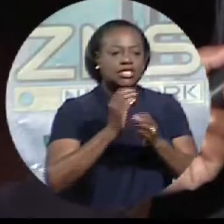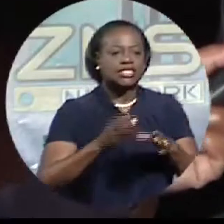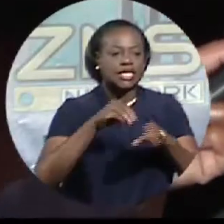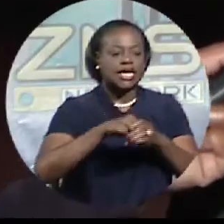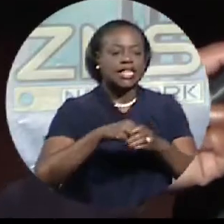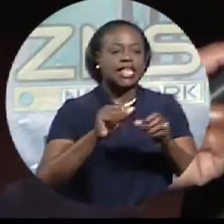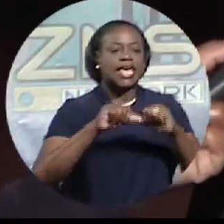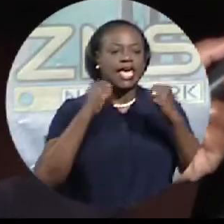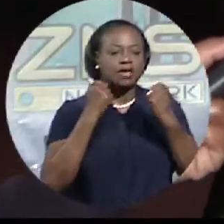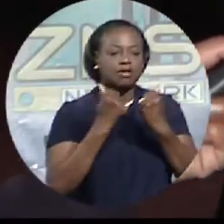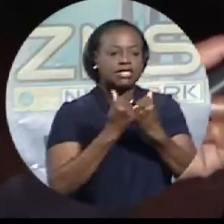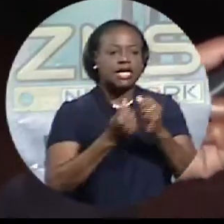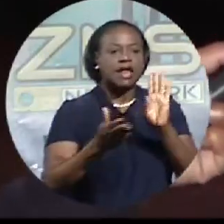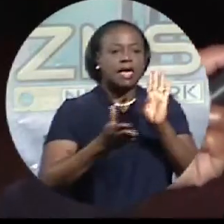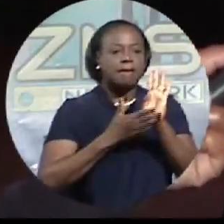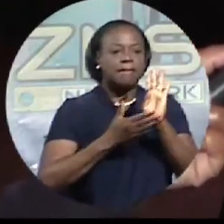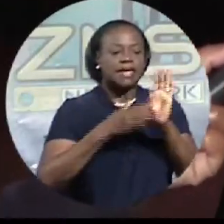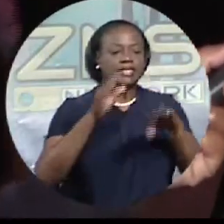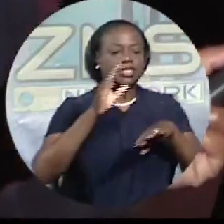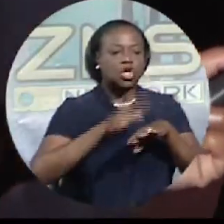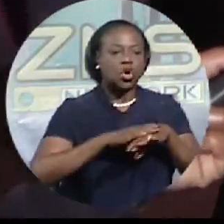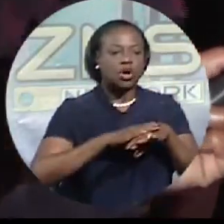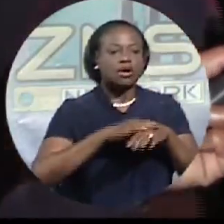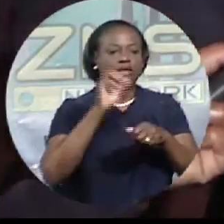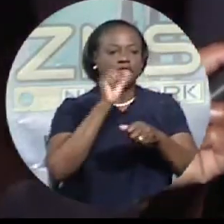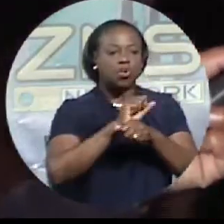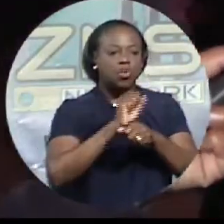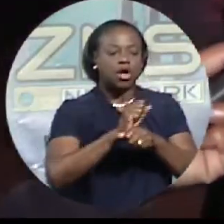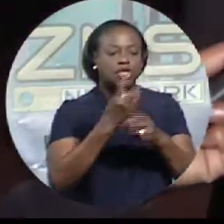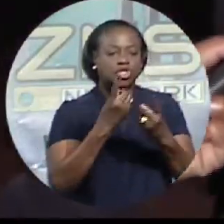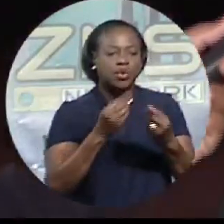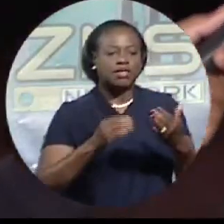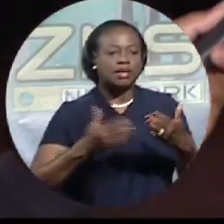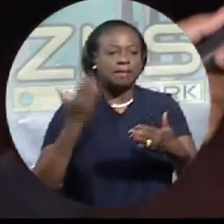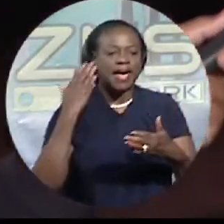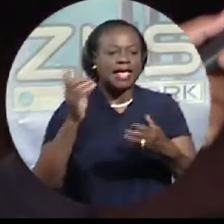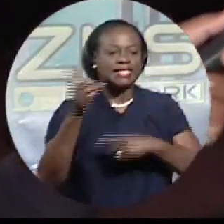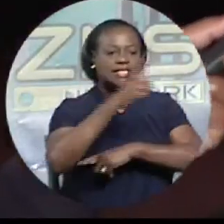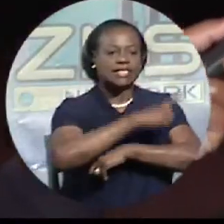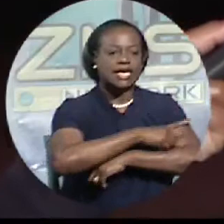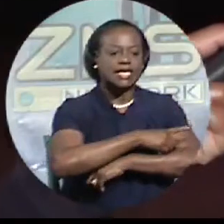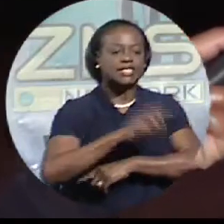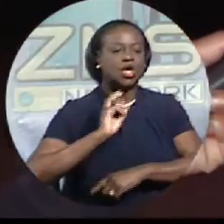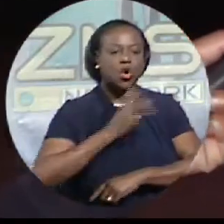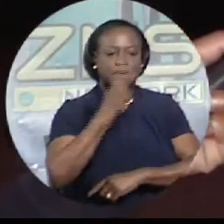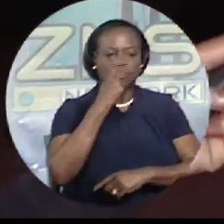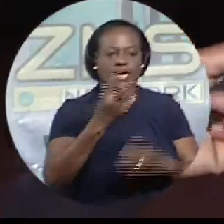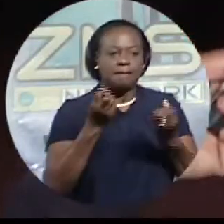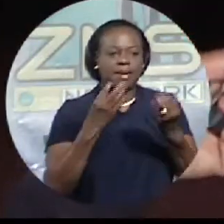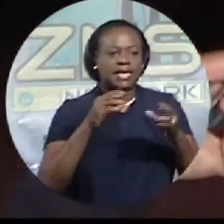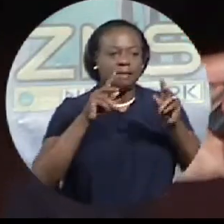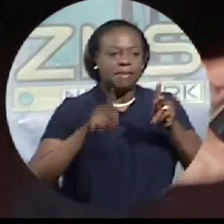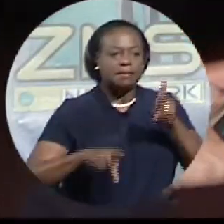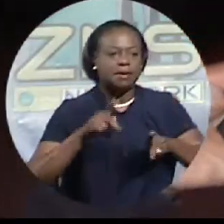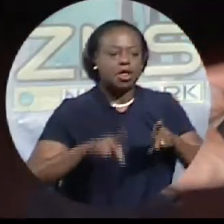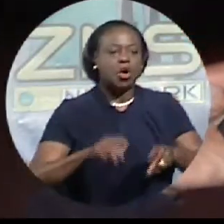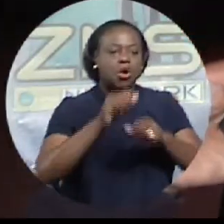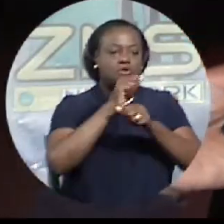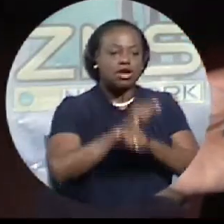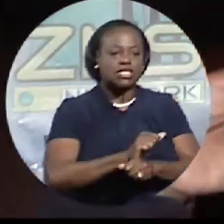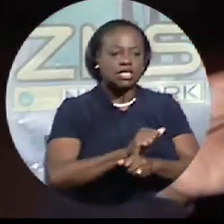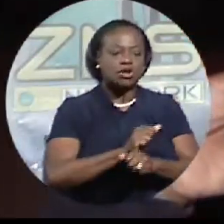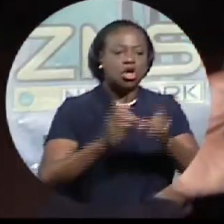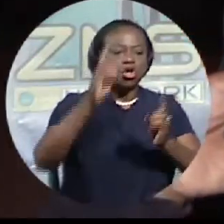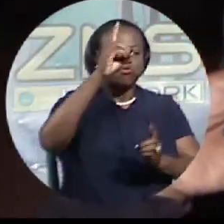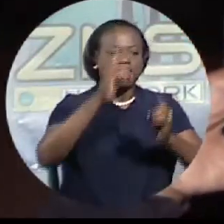on the operations that have been mounted over the past couple of days, we have seen numerous persons being arrested, drivers being cited,